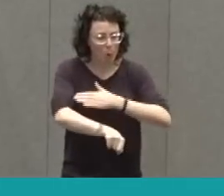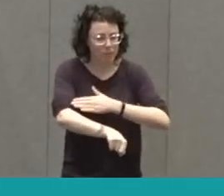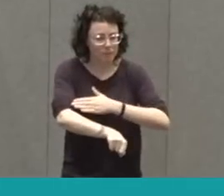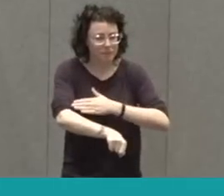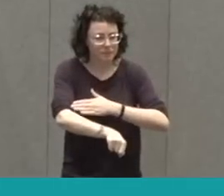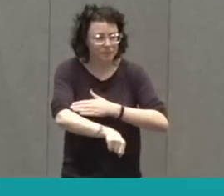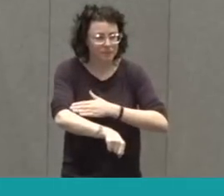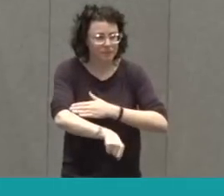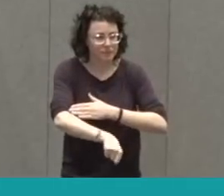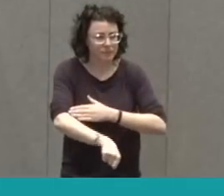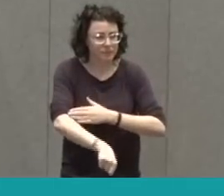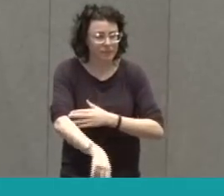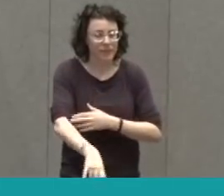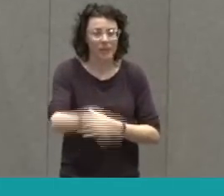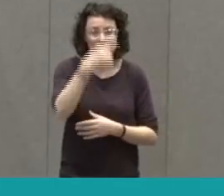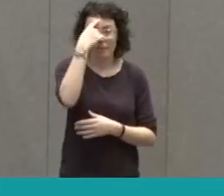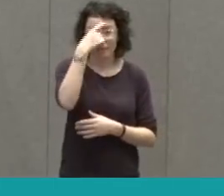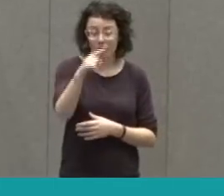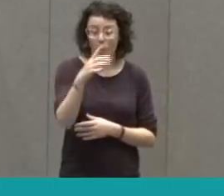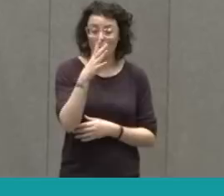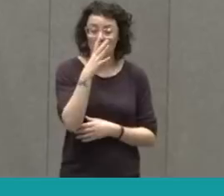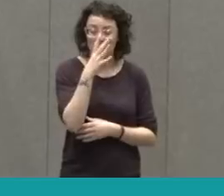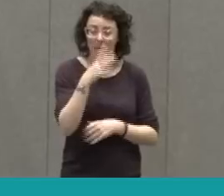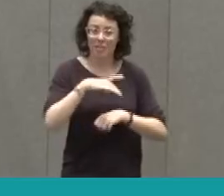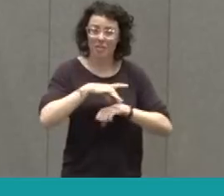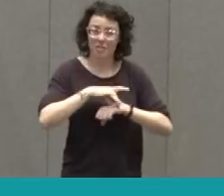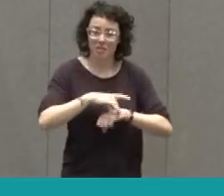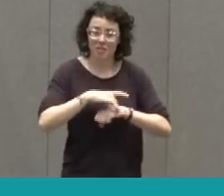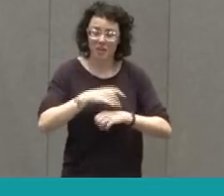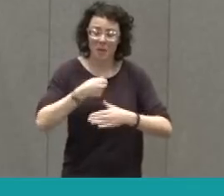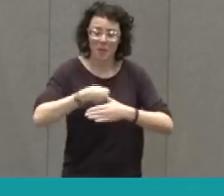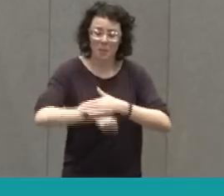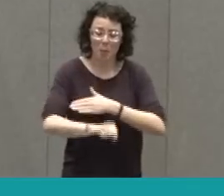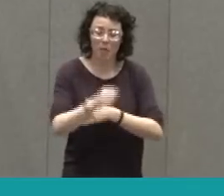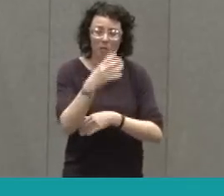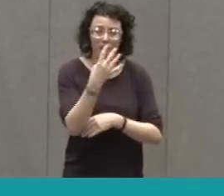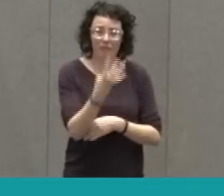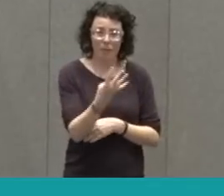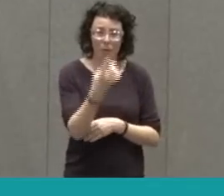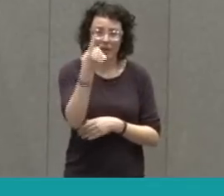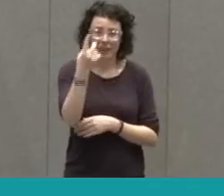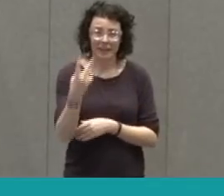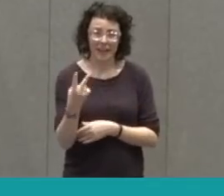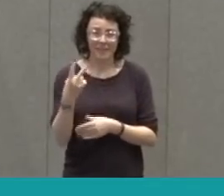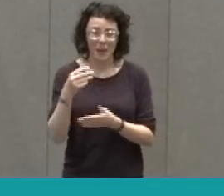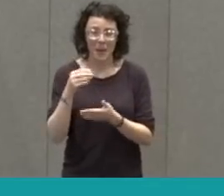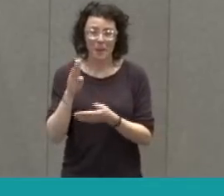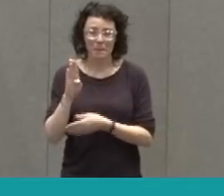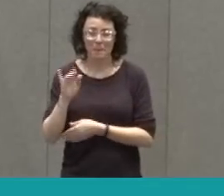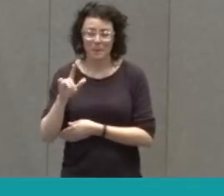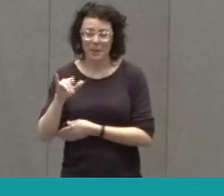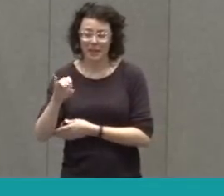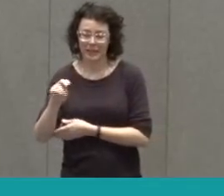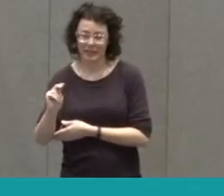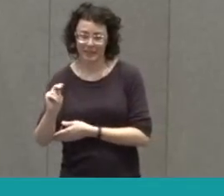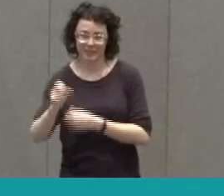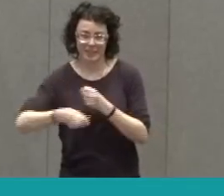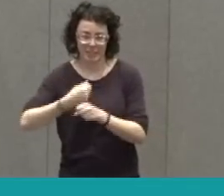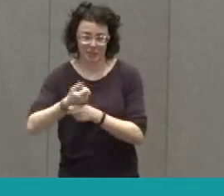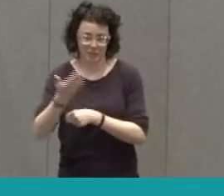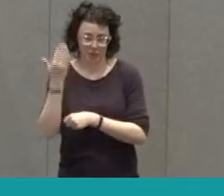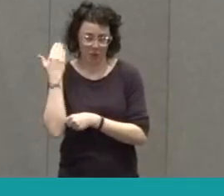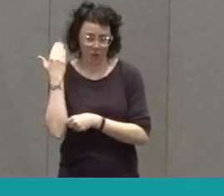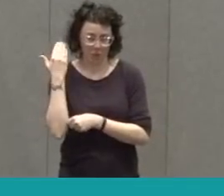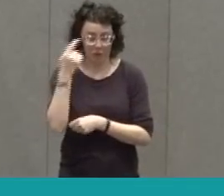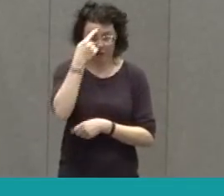for Mother Earth, born 4.5 billion years ago, and baby Kalia, born June 1st,